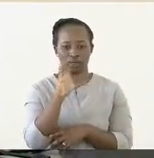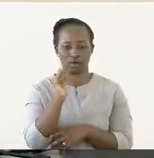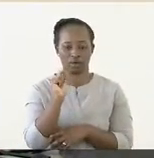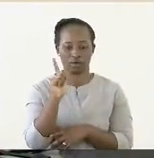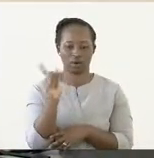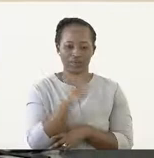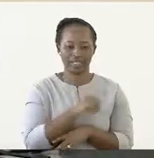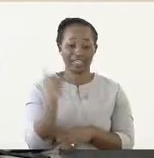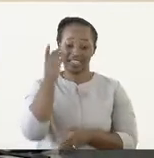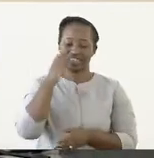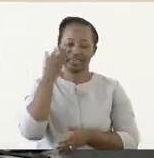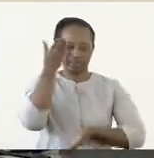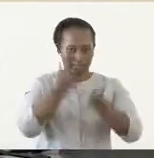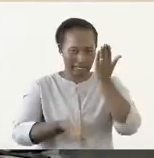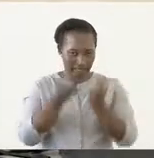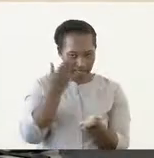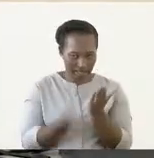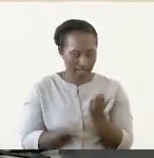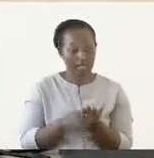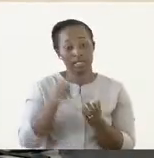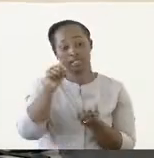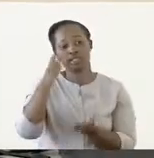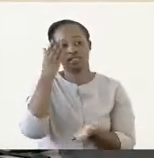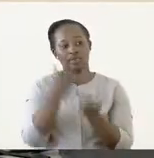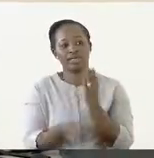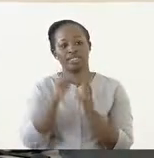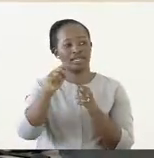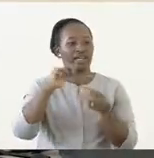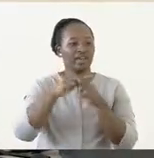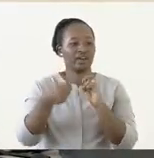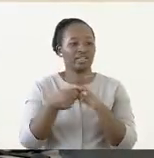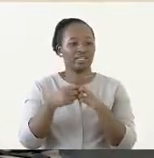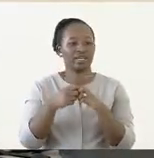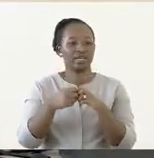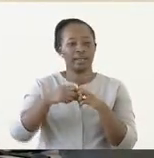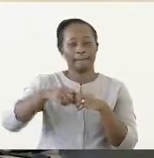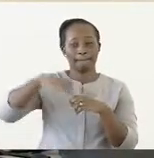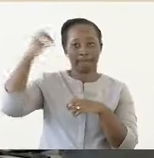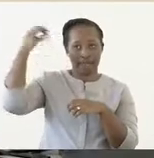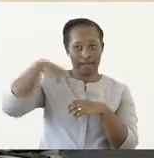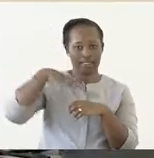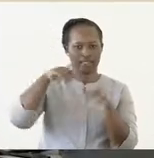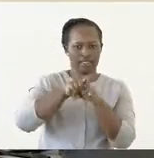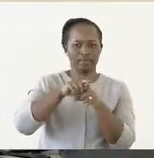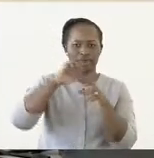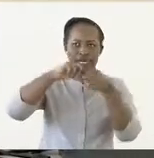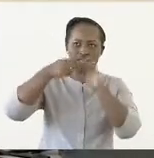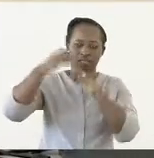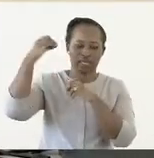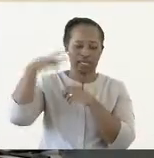nerve impulses. These nerve impulses, they are electric current. They move like electric